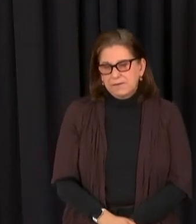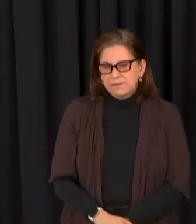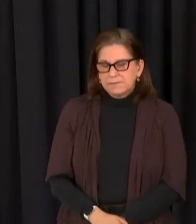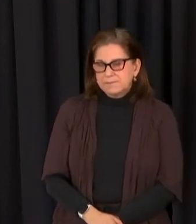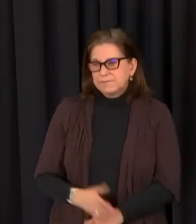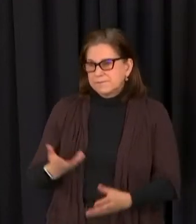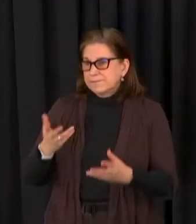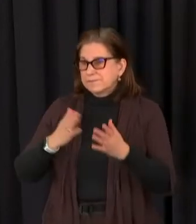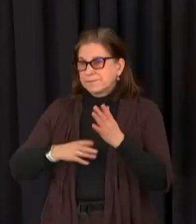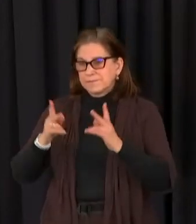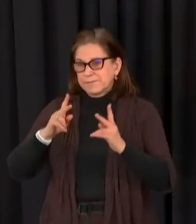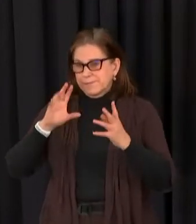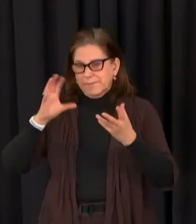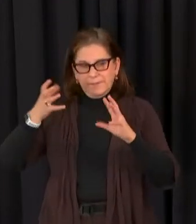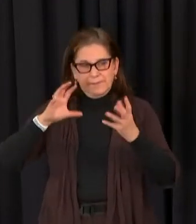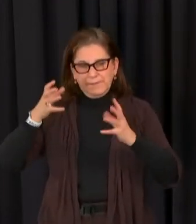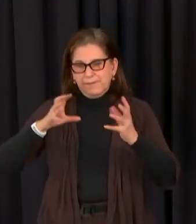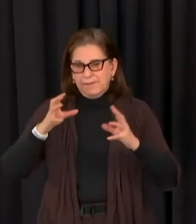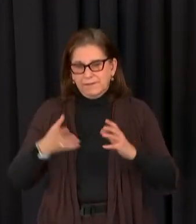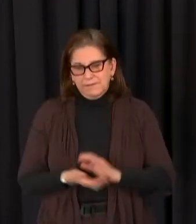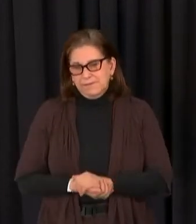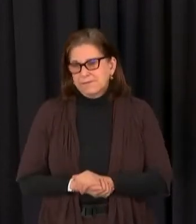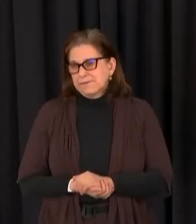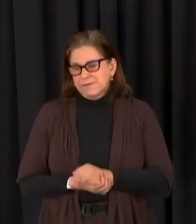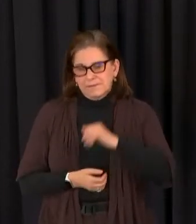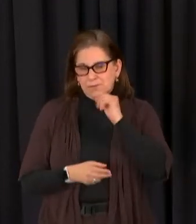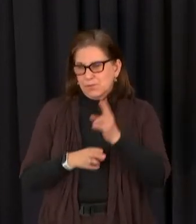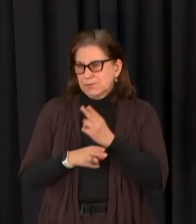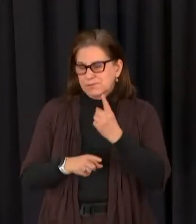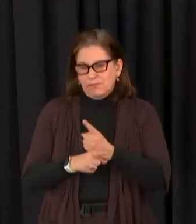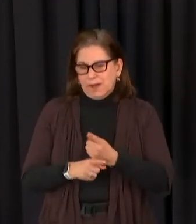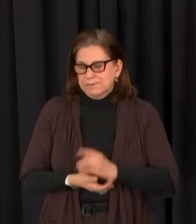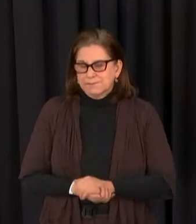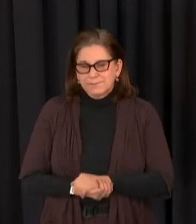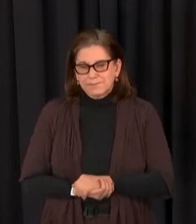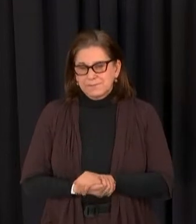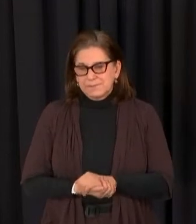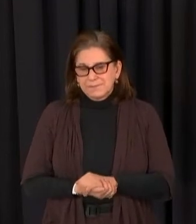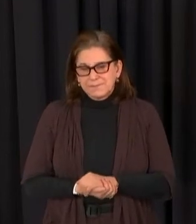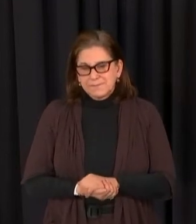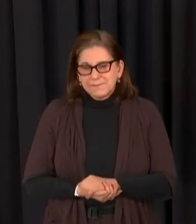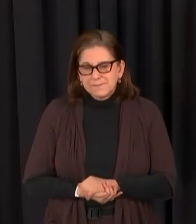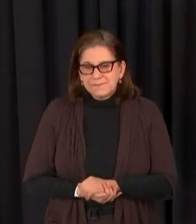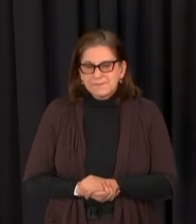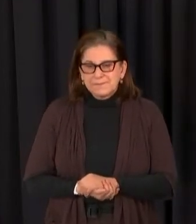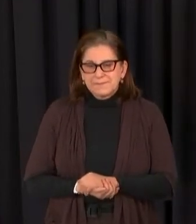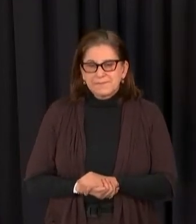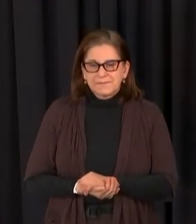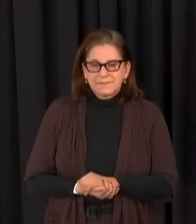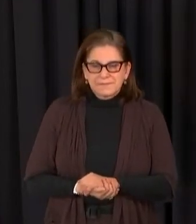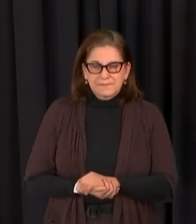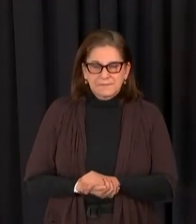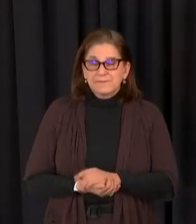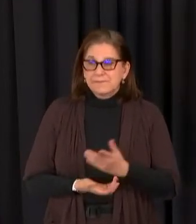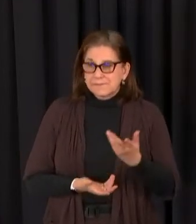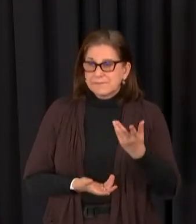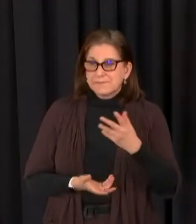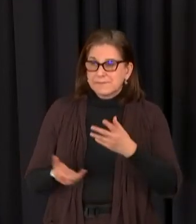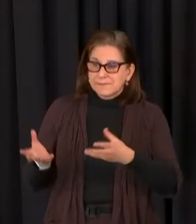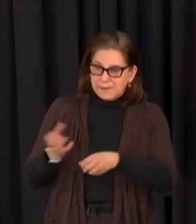Parker will tell you about, which is specific to an individual and is connected to their actual personal